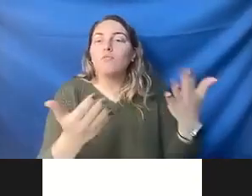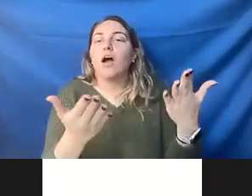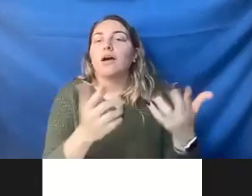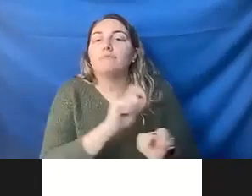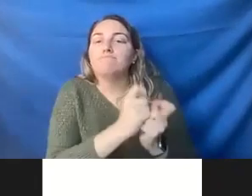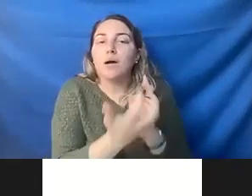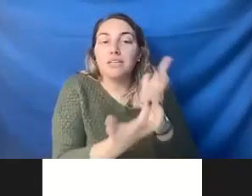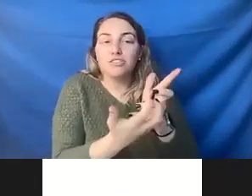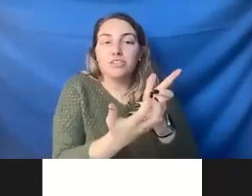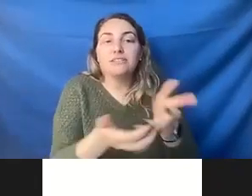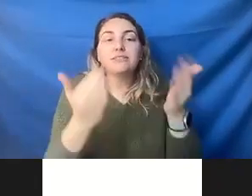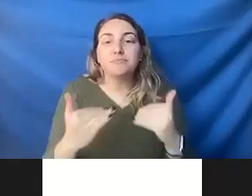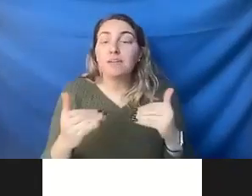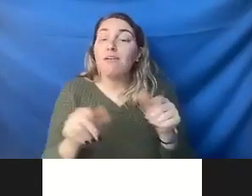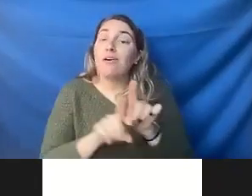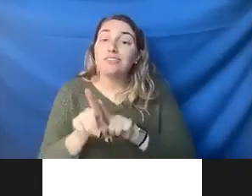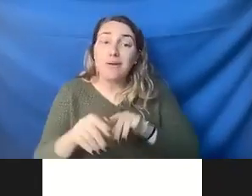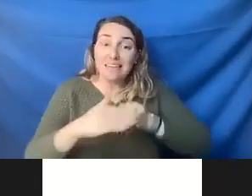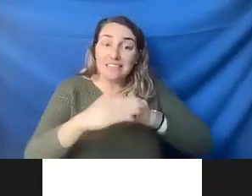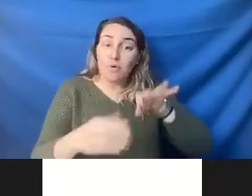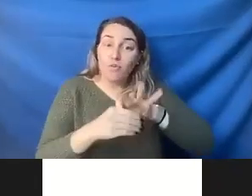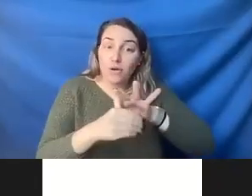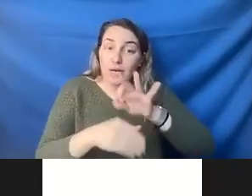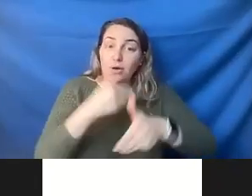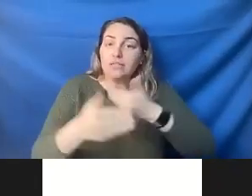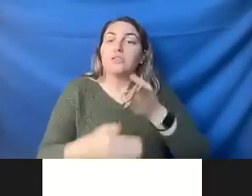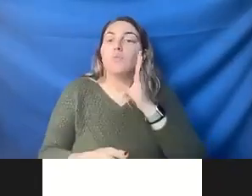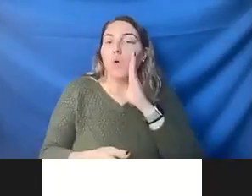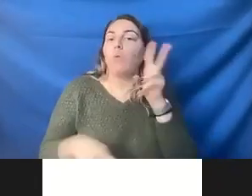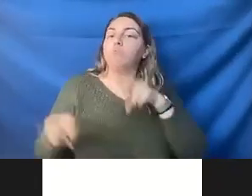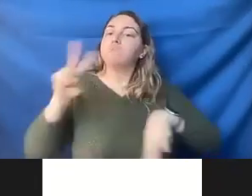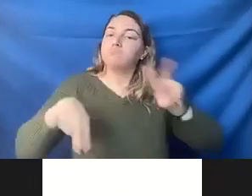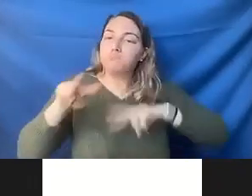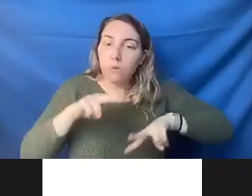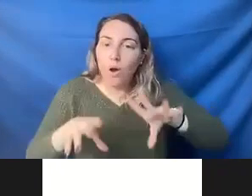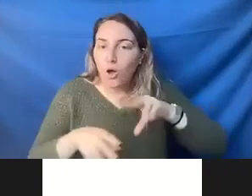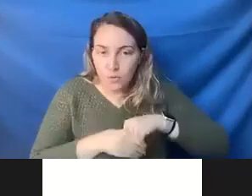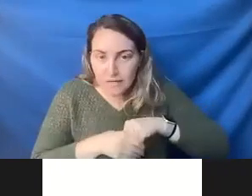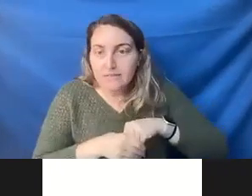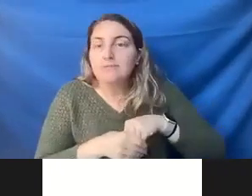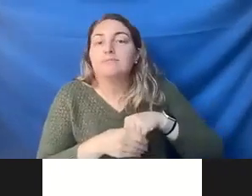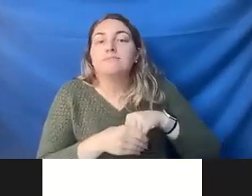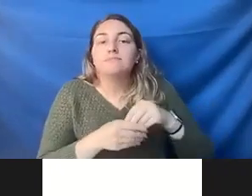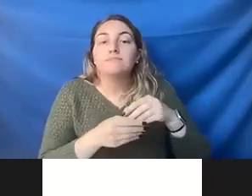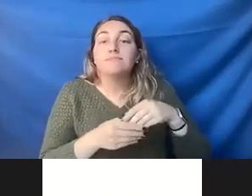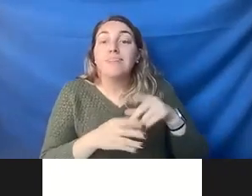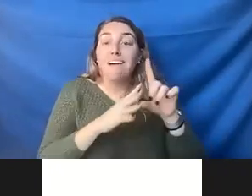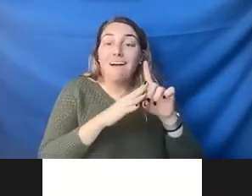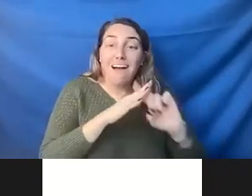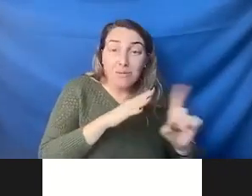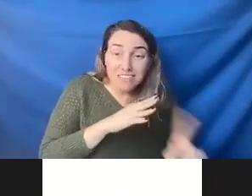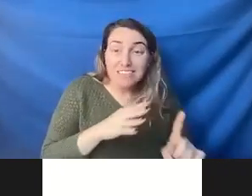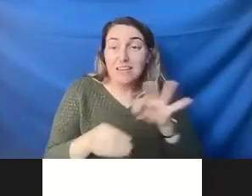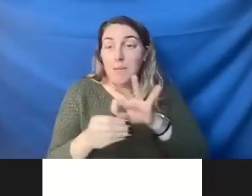voting process, which is why we're here discussing today, which includes an accessible version of the absentee ballot, which is